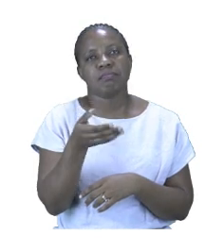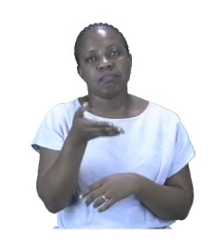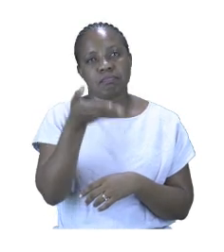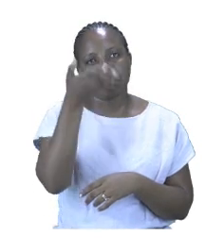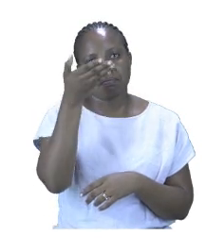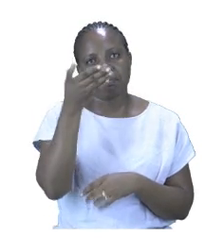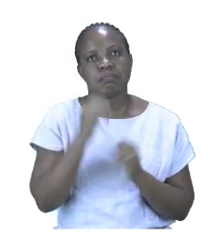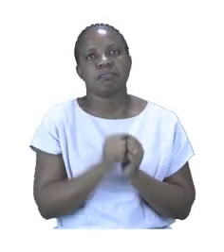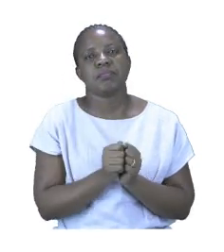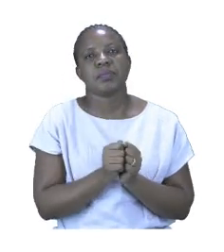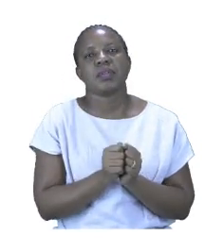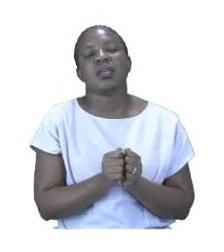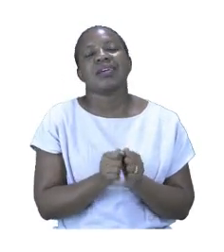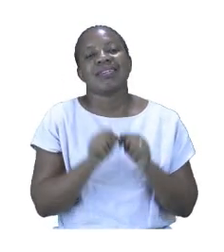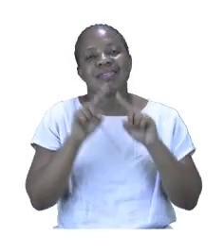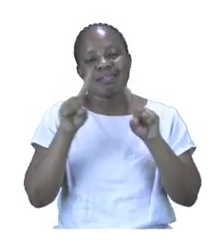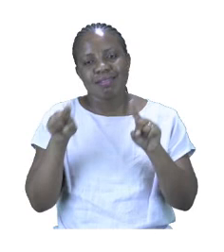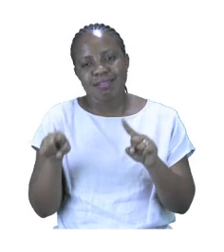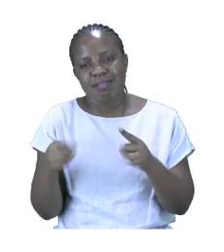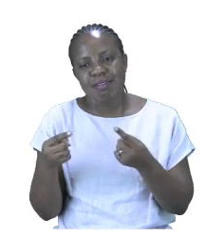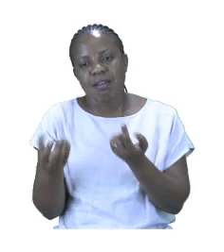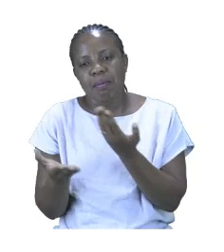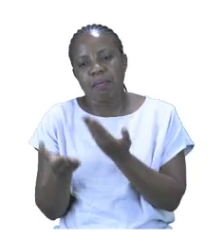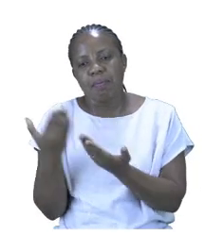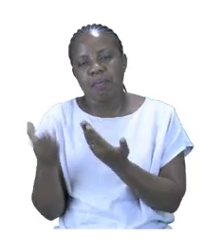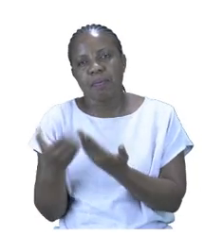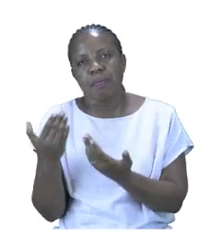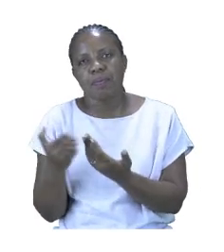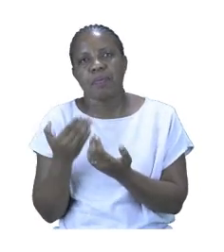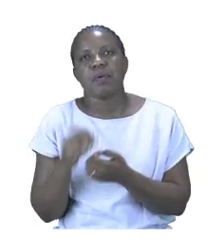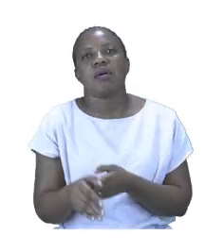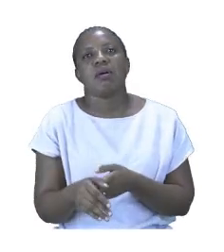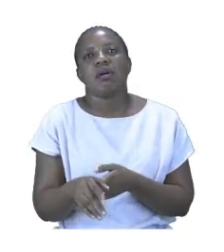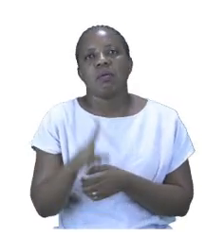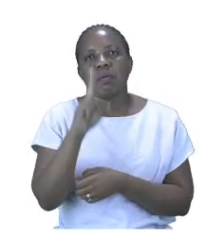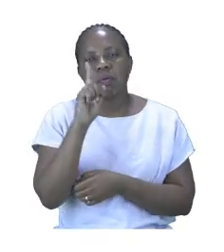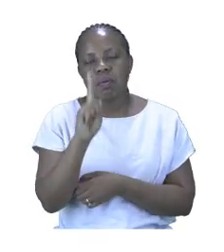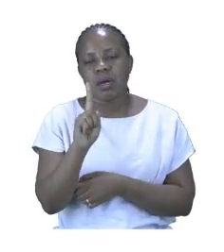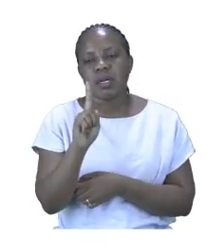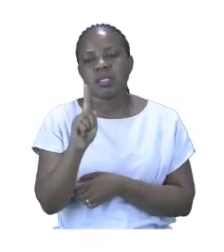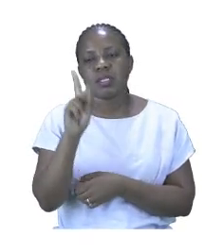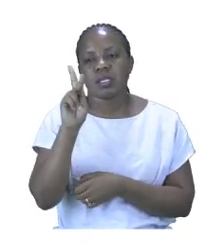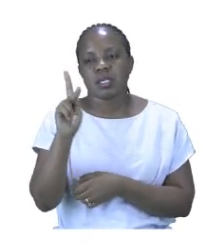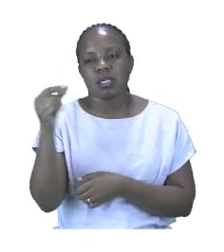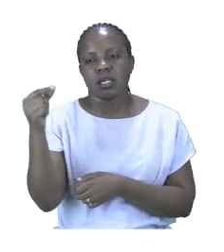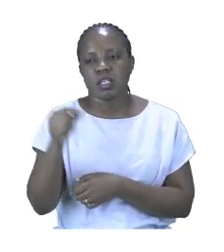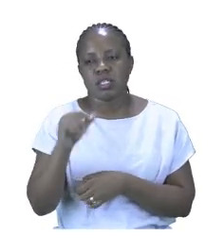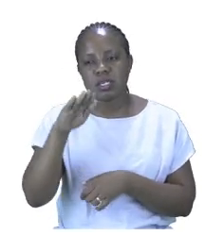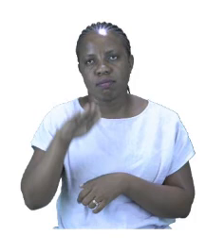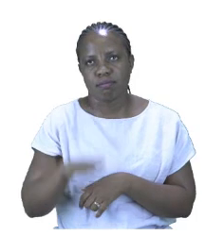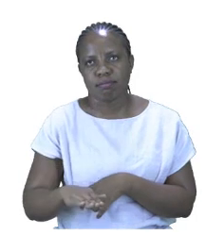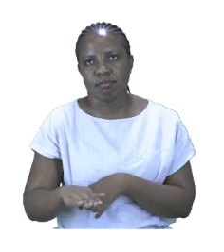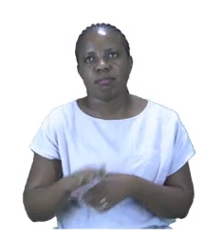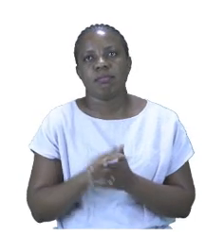than 1 kilogram. So to help you, you can ask the people at home to